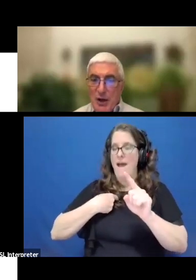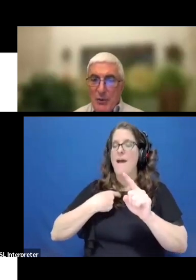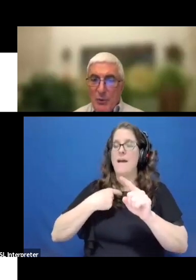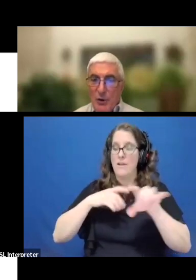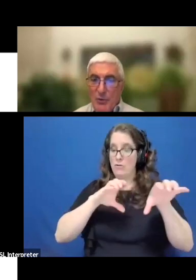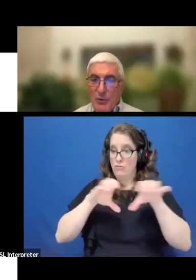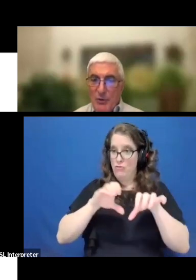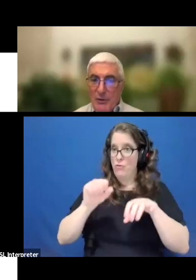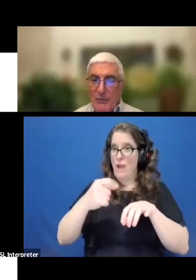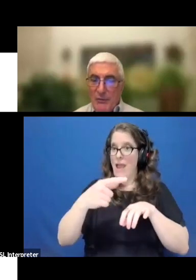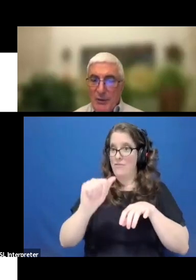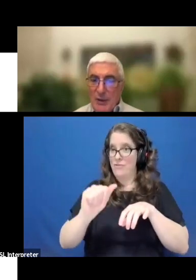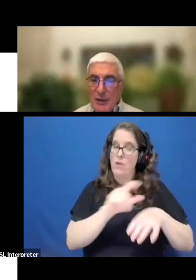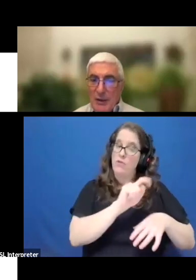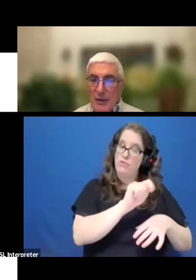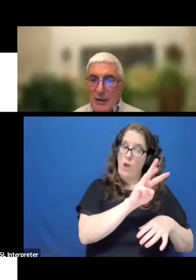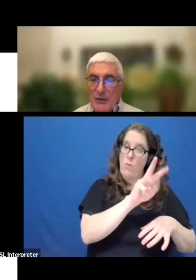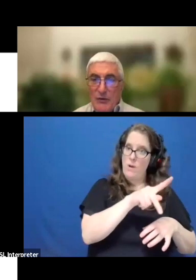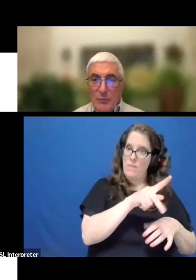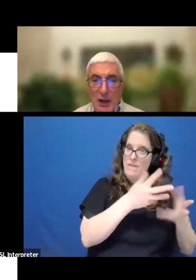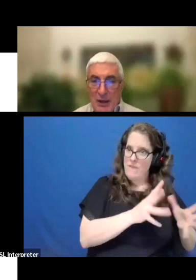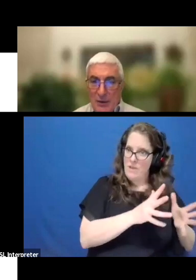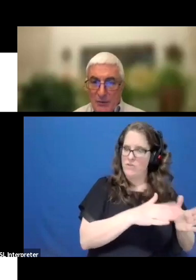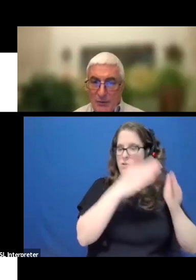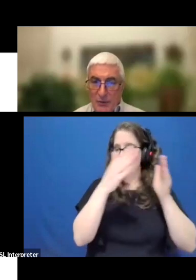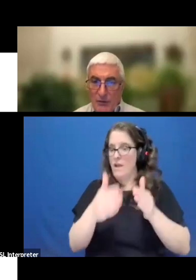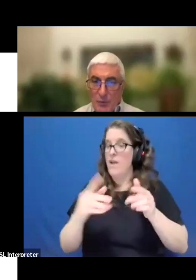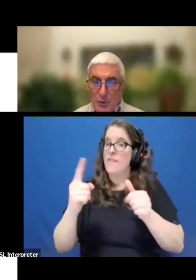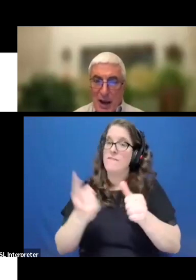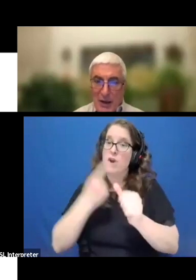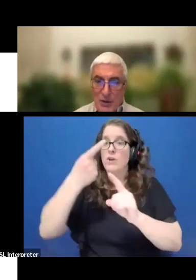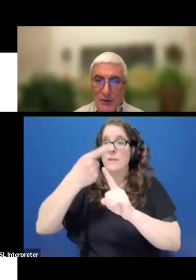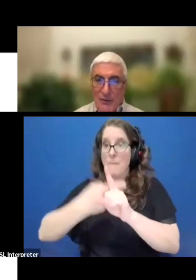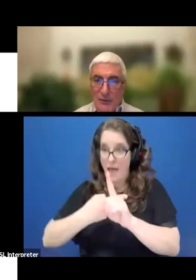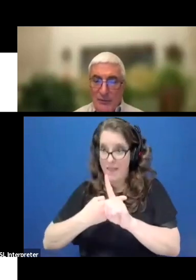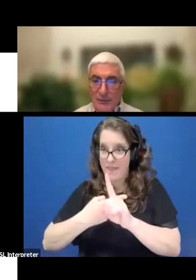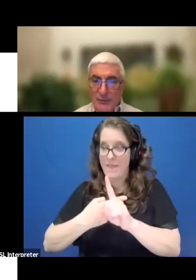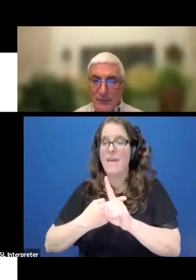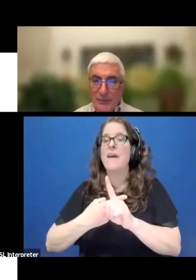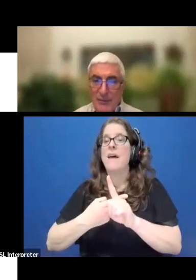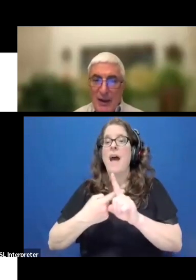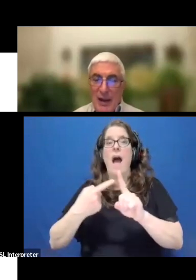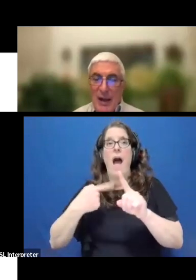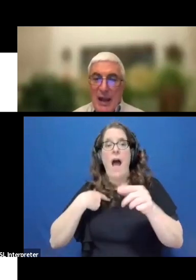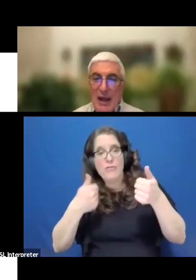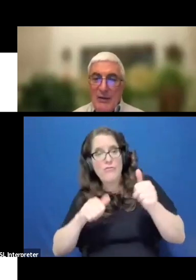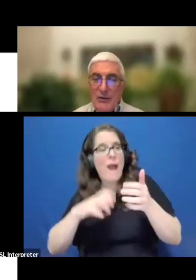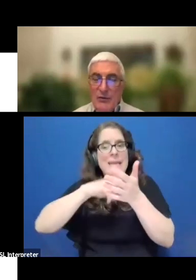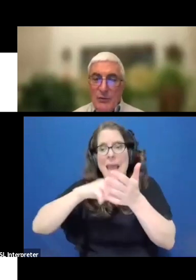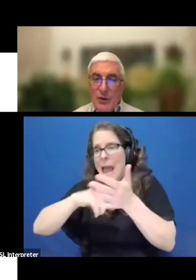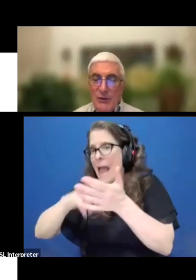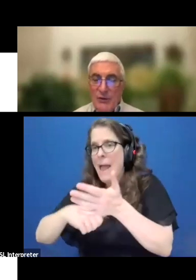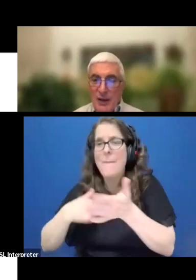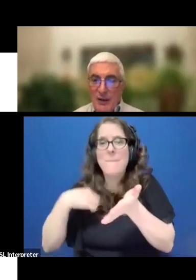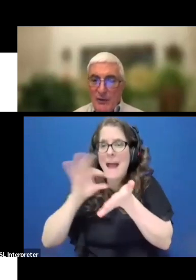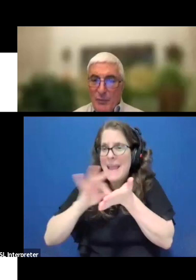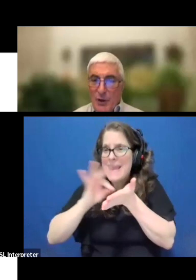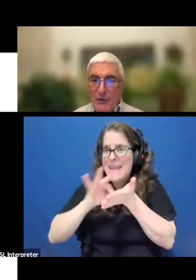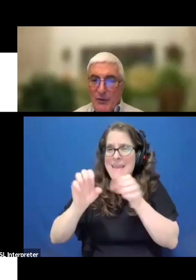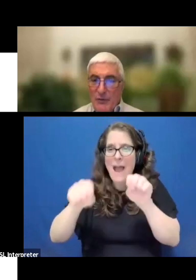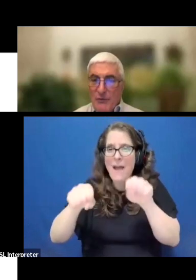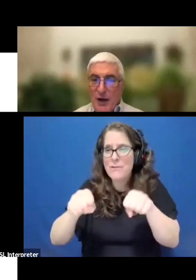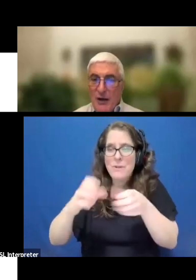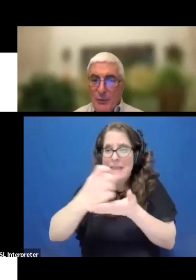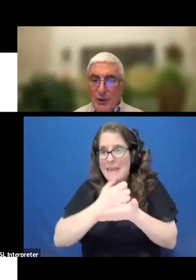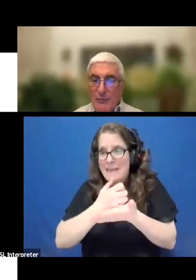the trial work period, in spite of the subtractions, and the 2 consecutive